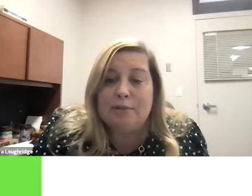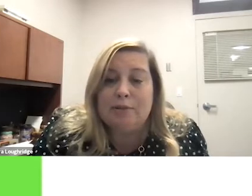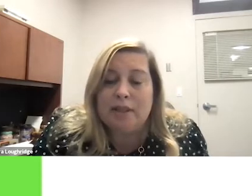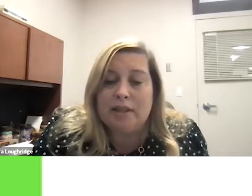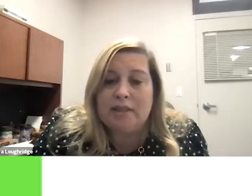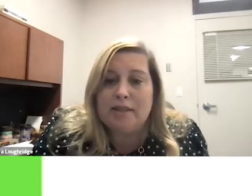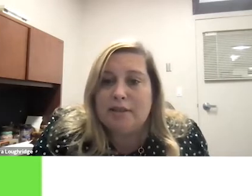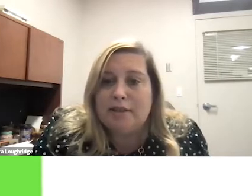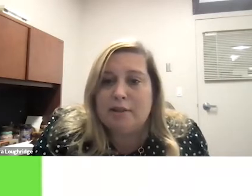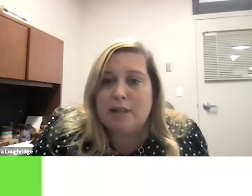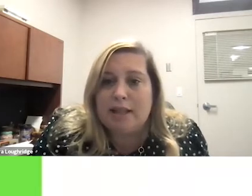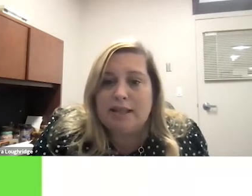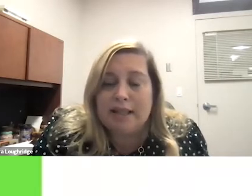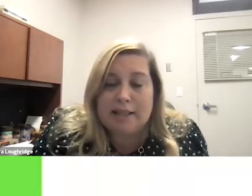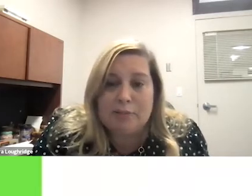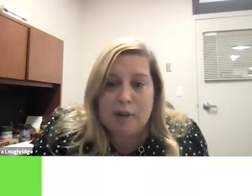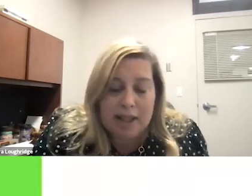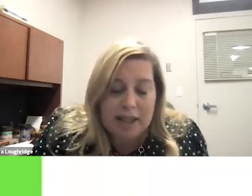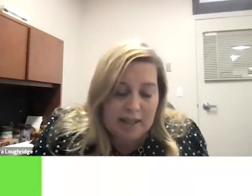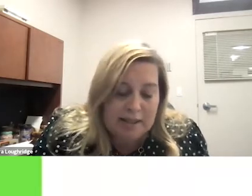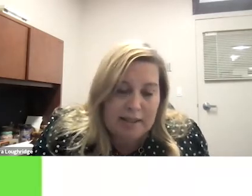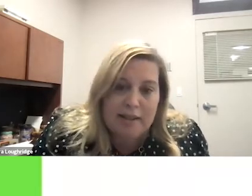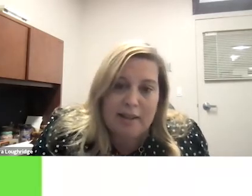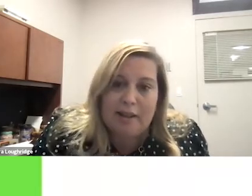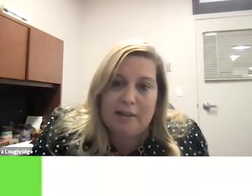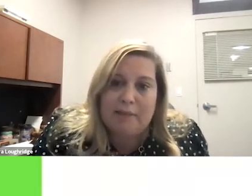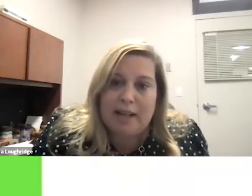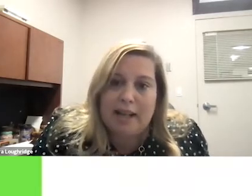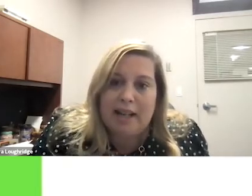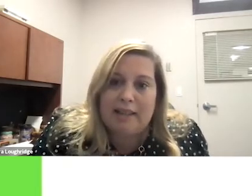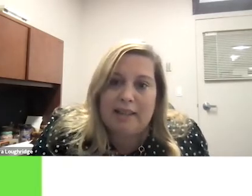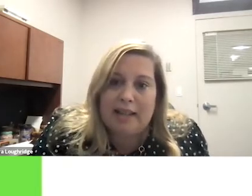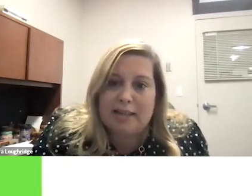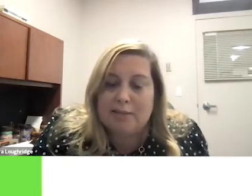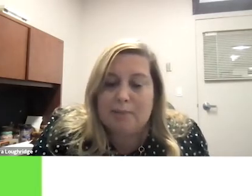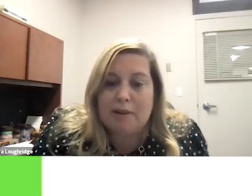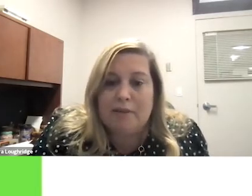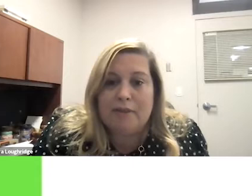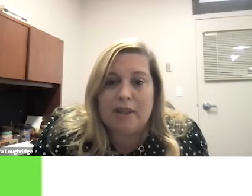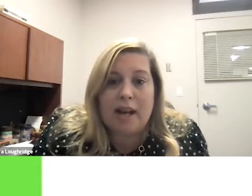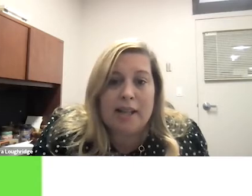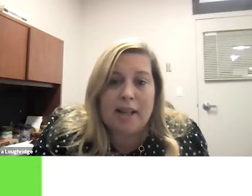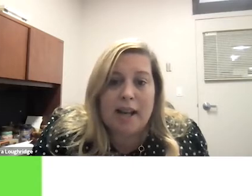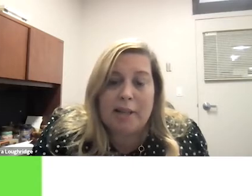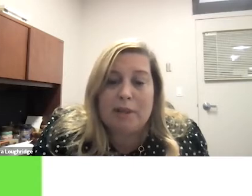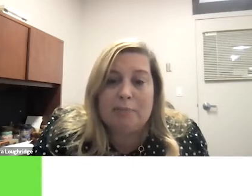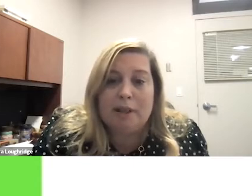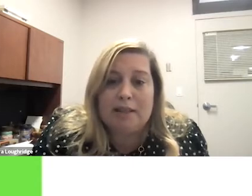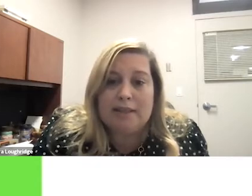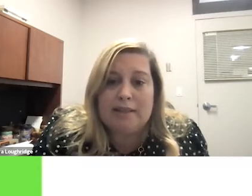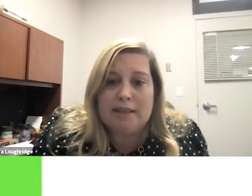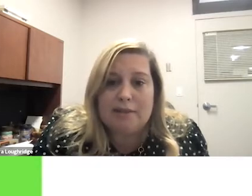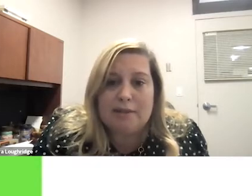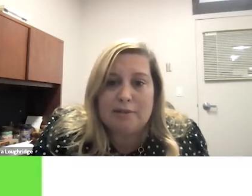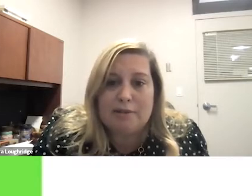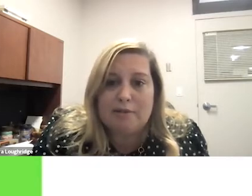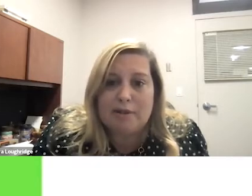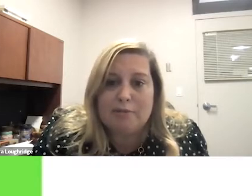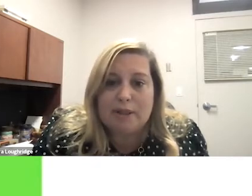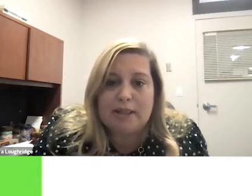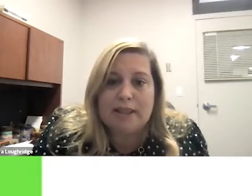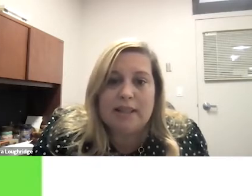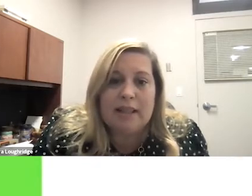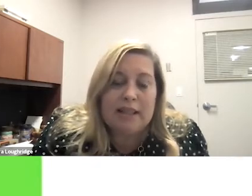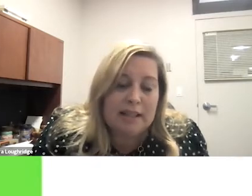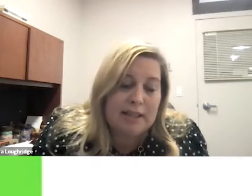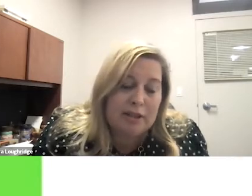extended school year, known as ESY. And that is part of their IEP process. And so those students